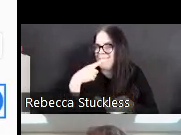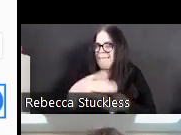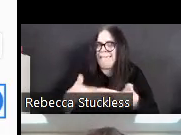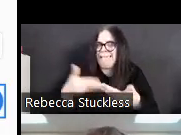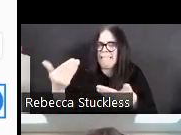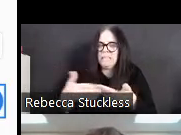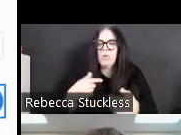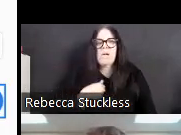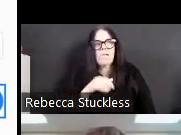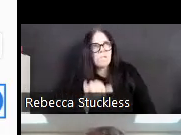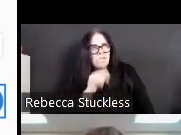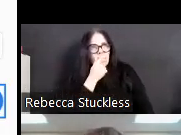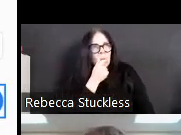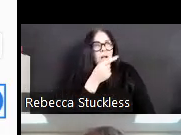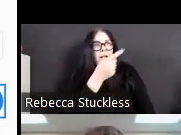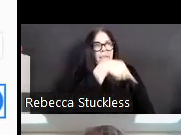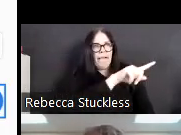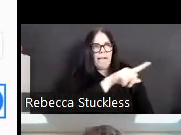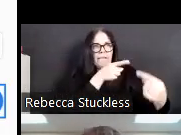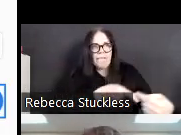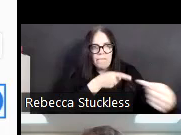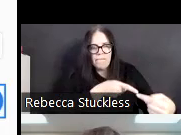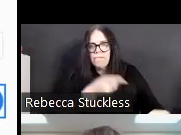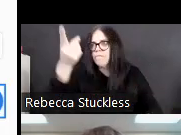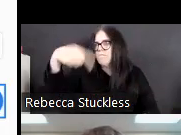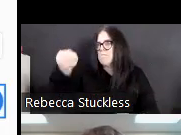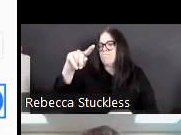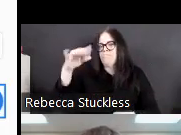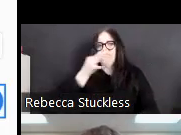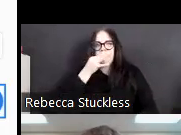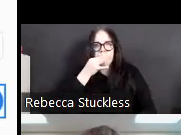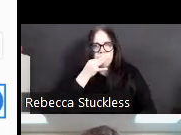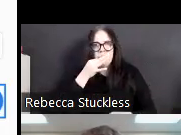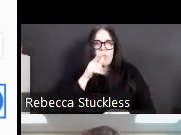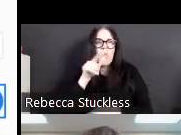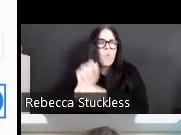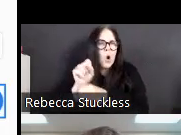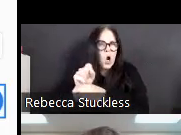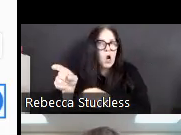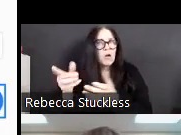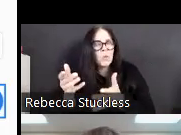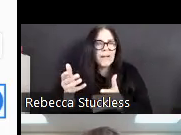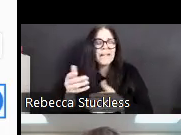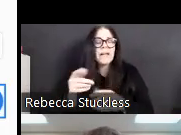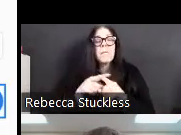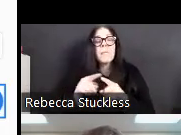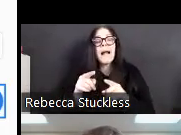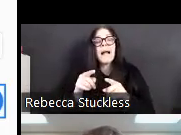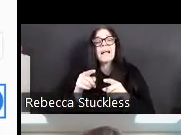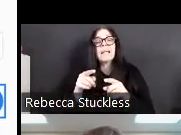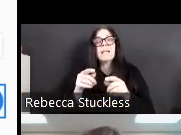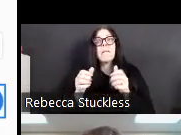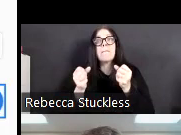thought, okay, well, maybe it is right. But generally speaking, for a pre-apprentice coming into LiUNA, they find